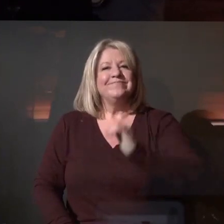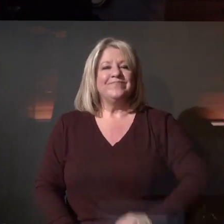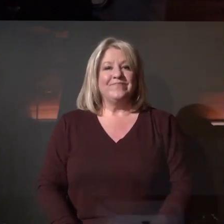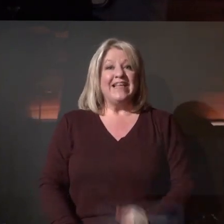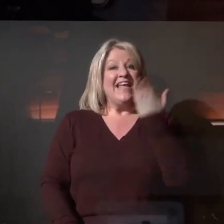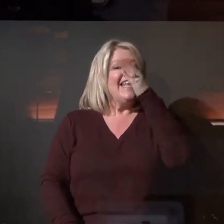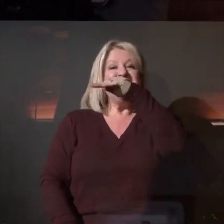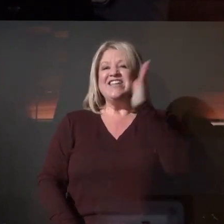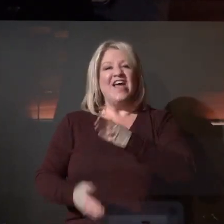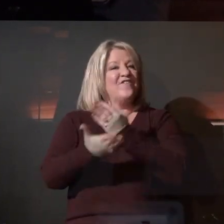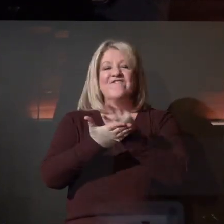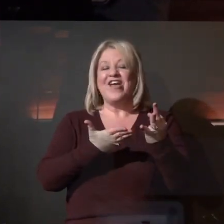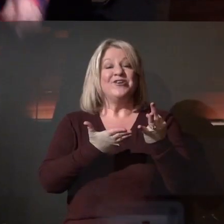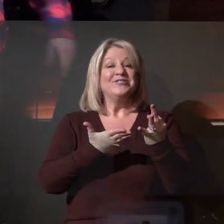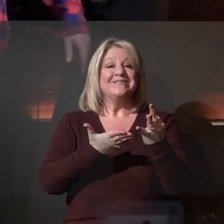He will never fail us.